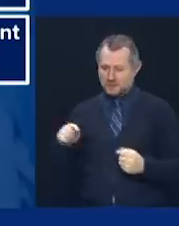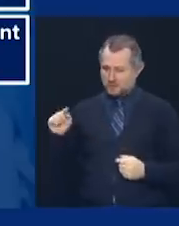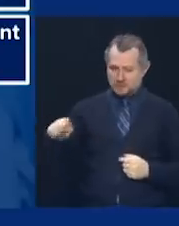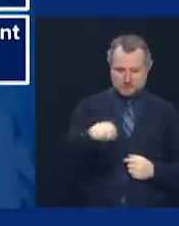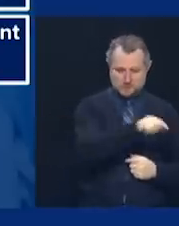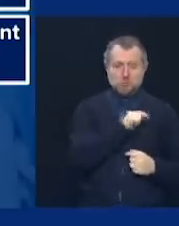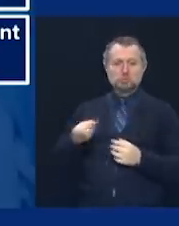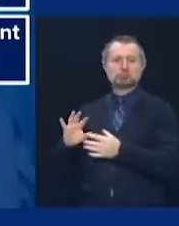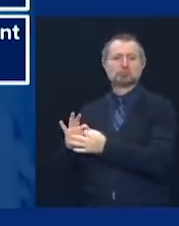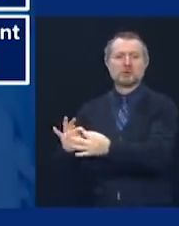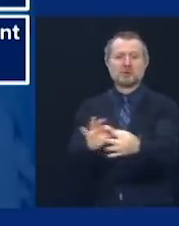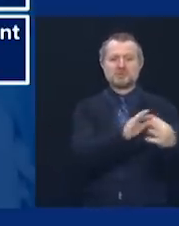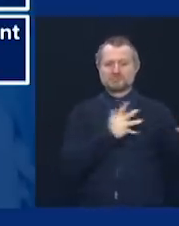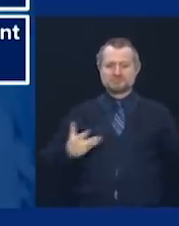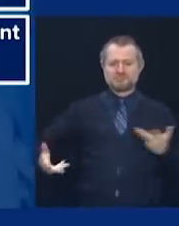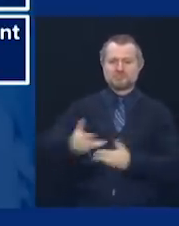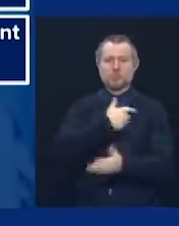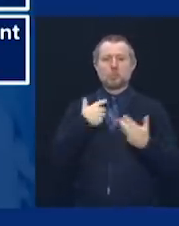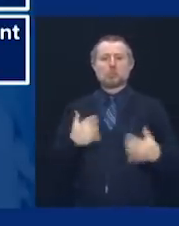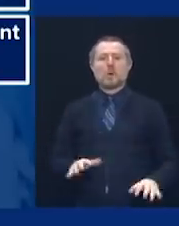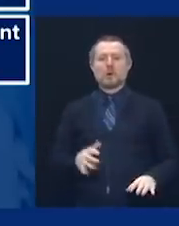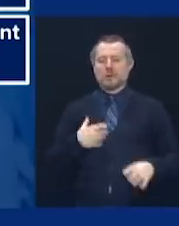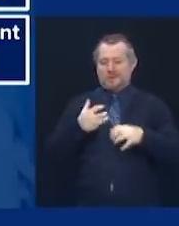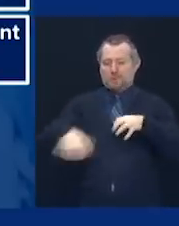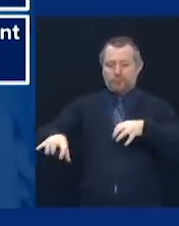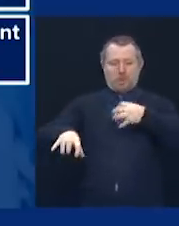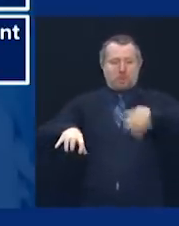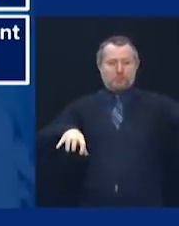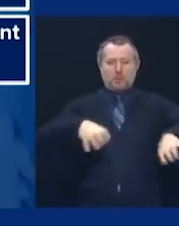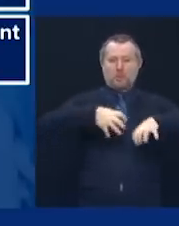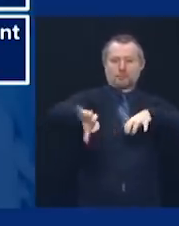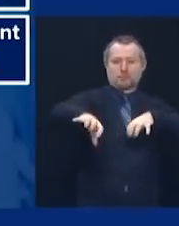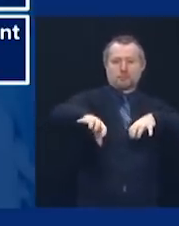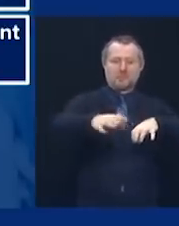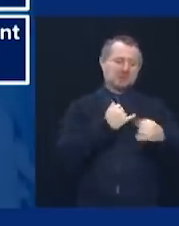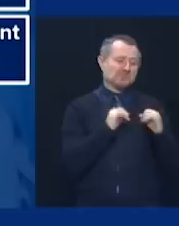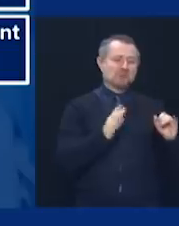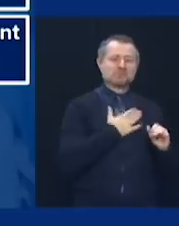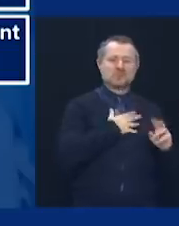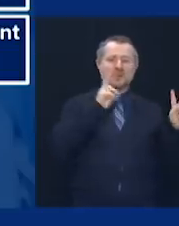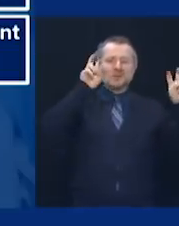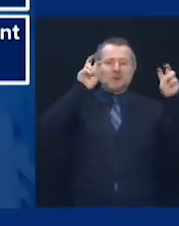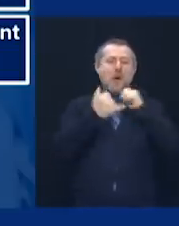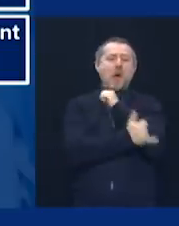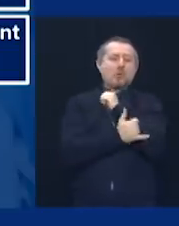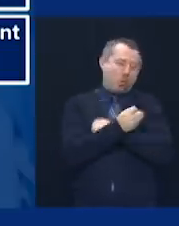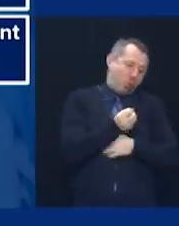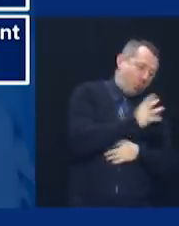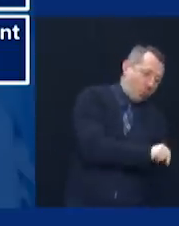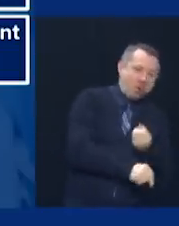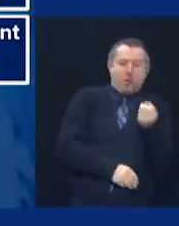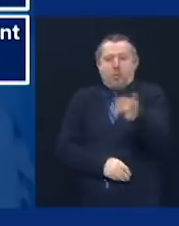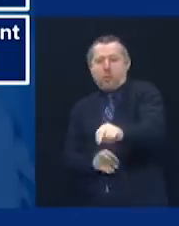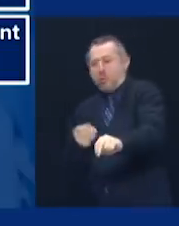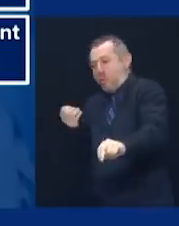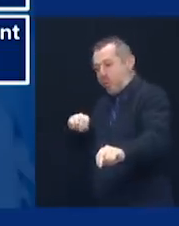and they're not operating as separate independent countries. But they have backup inherent in that they're a